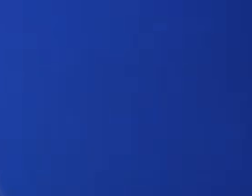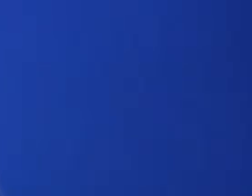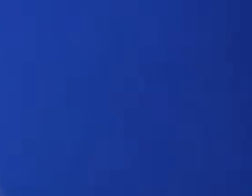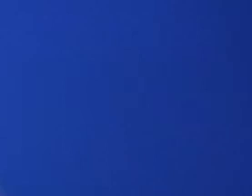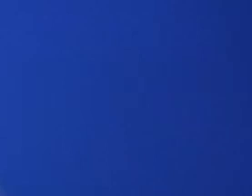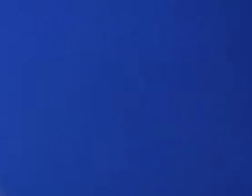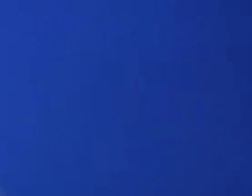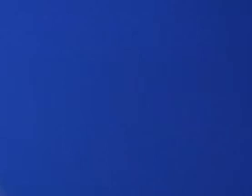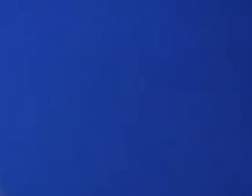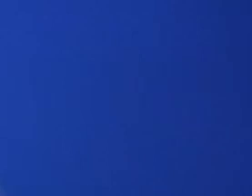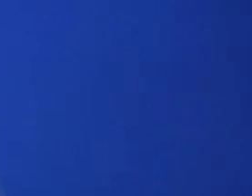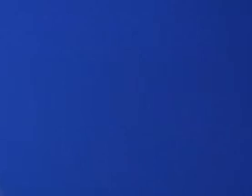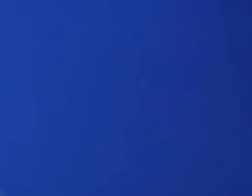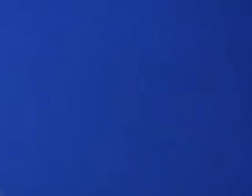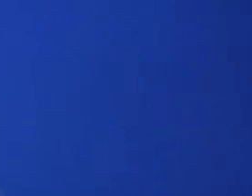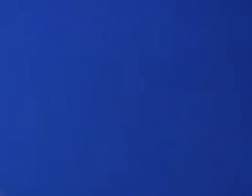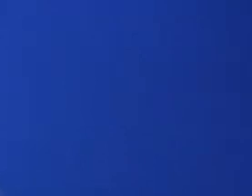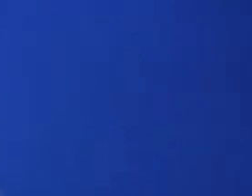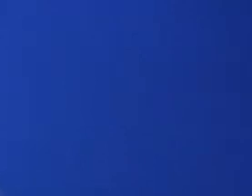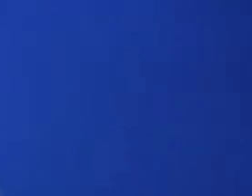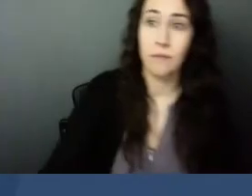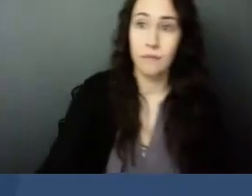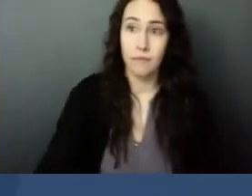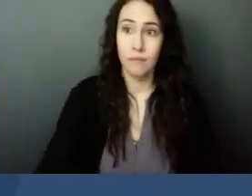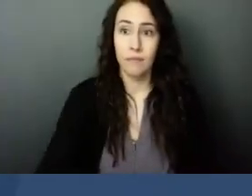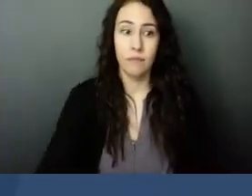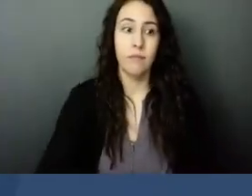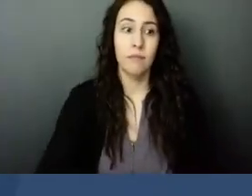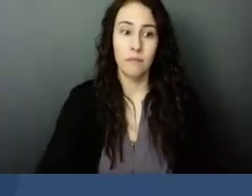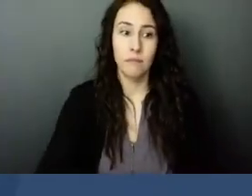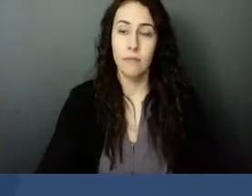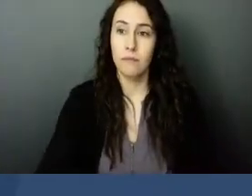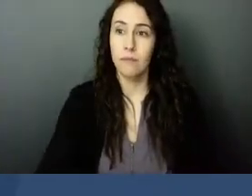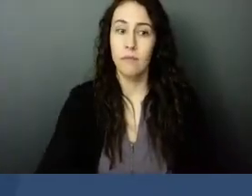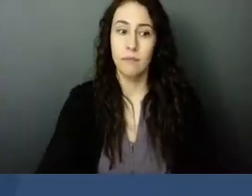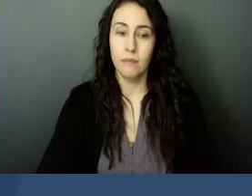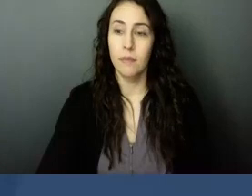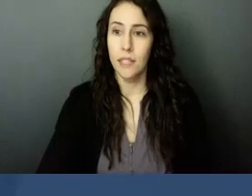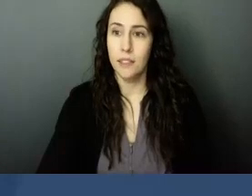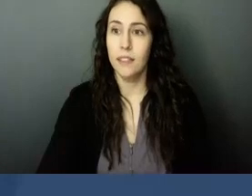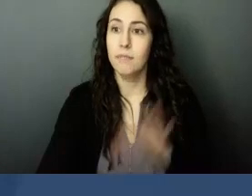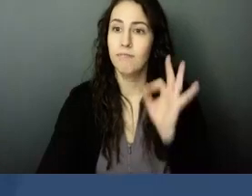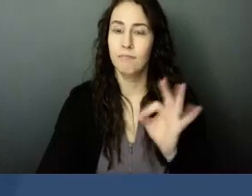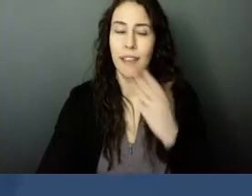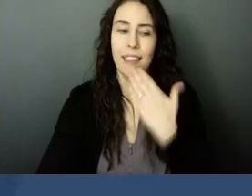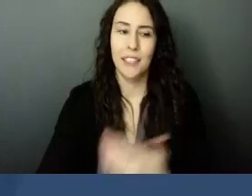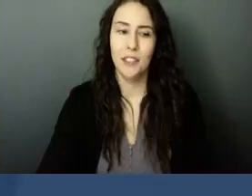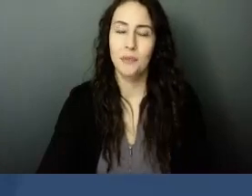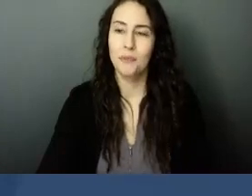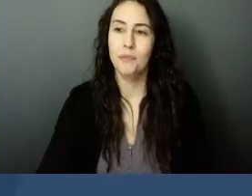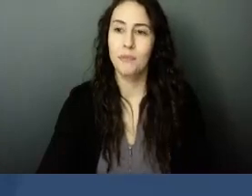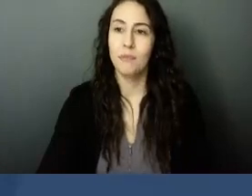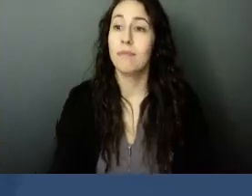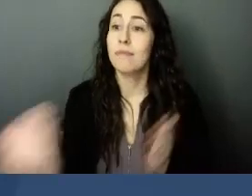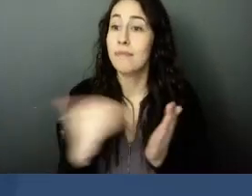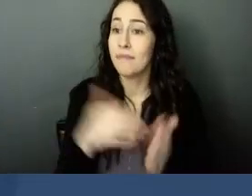kind of talk about our bridging the gap purposes today. Look okay? Perfect. Thank you. All right. So again, my name is